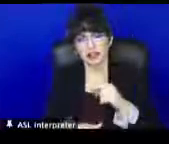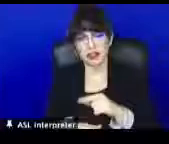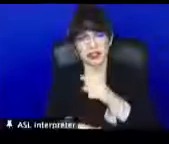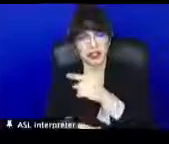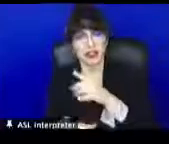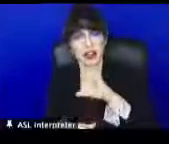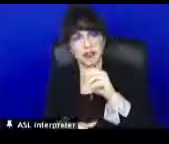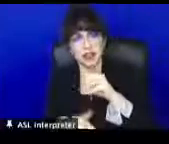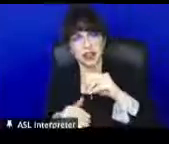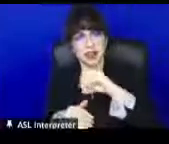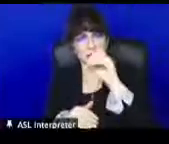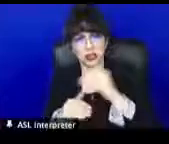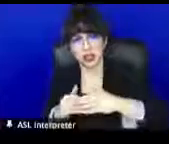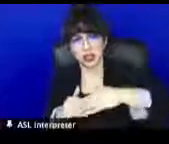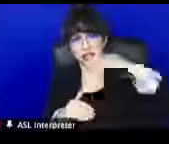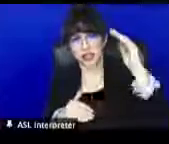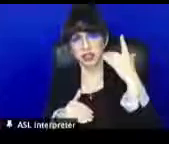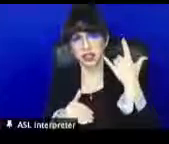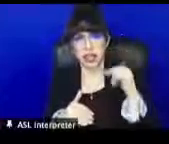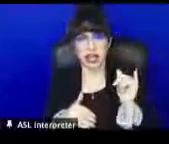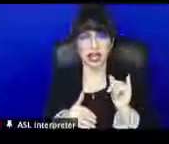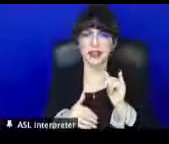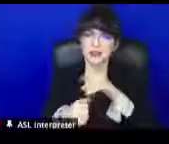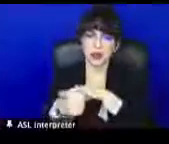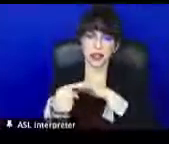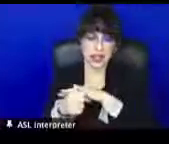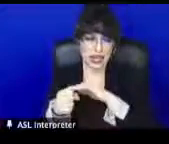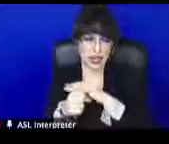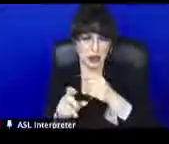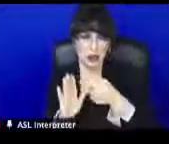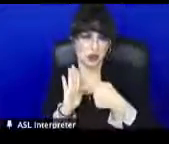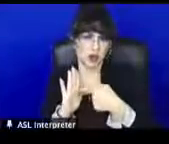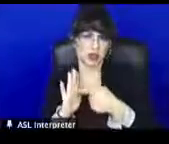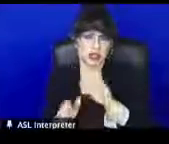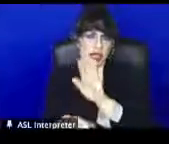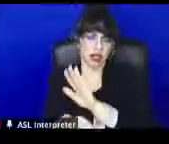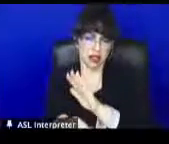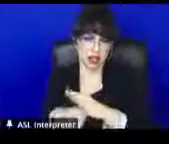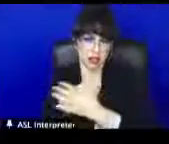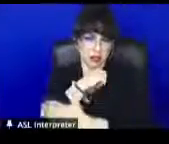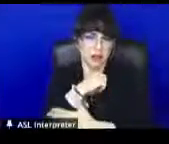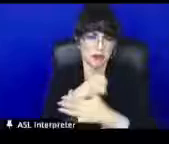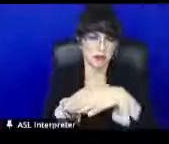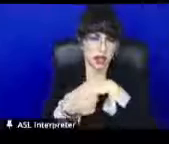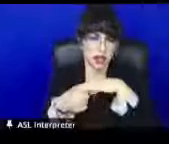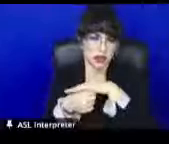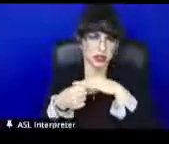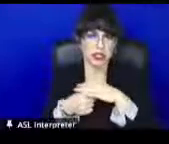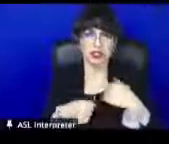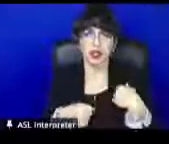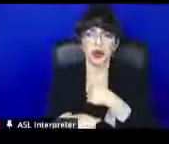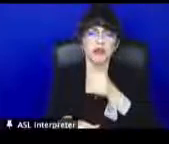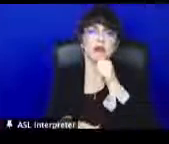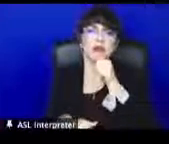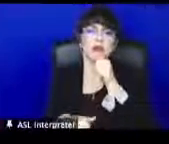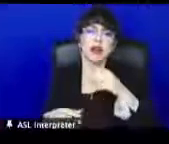a California municipality outside their boundaries. Both counties have less than 5% of their land area available for private ownership or development, a shared